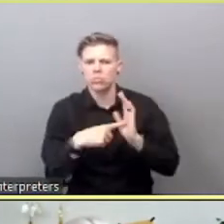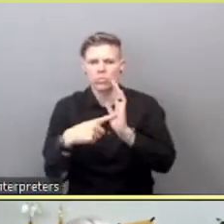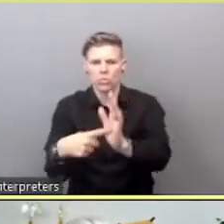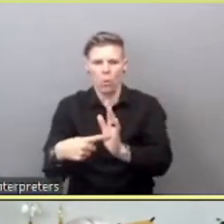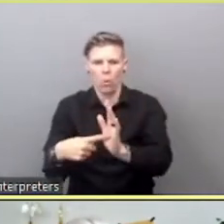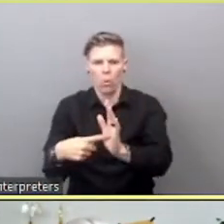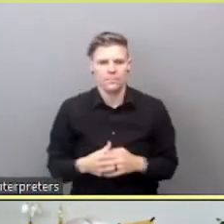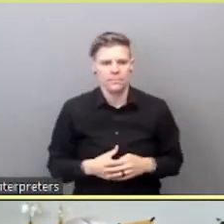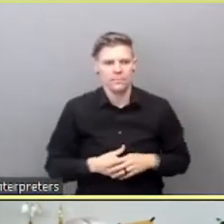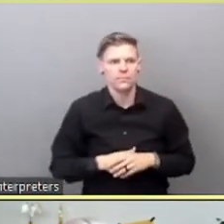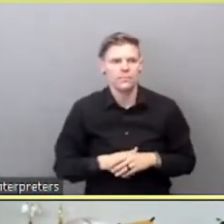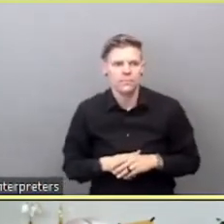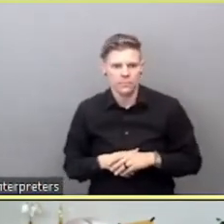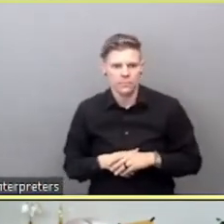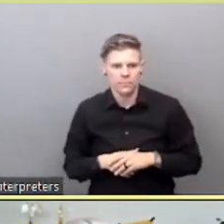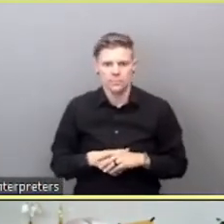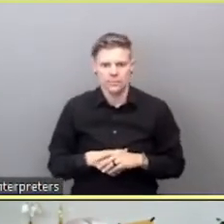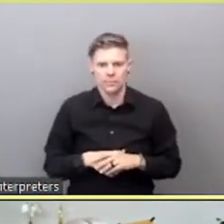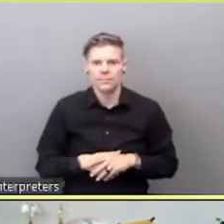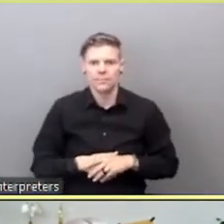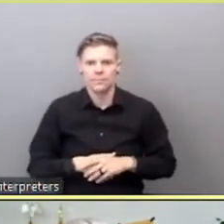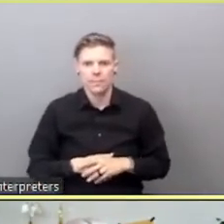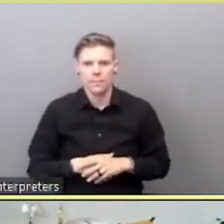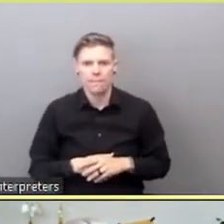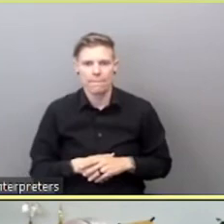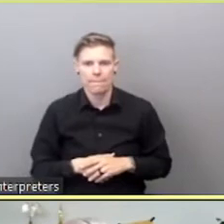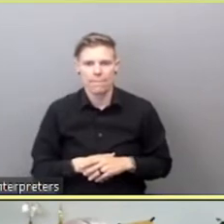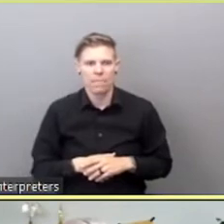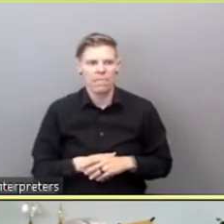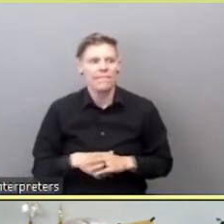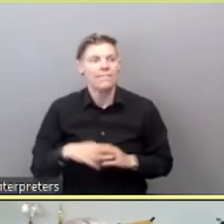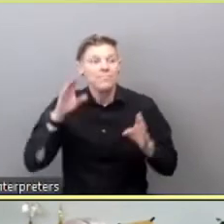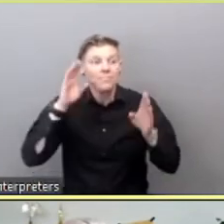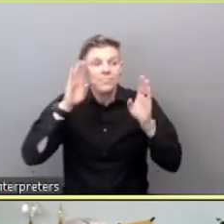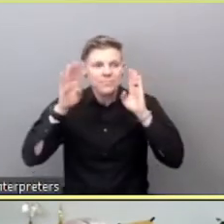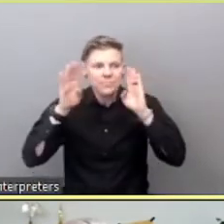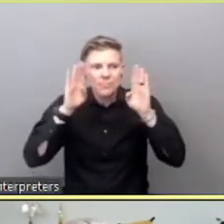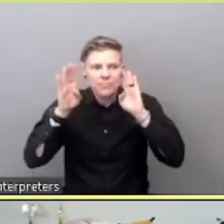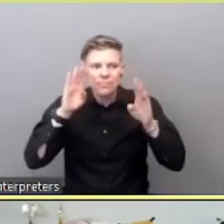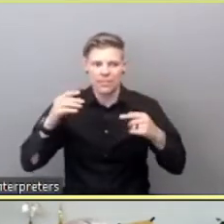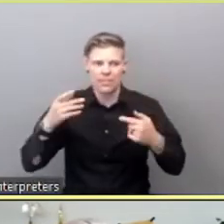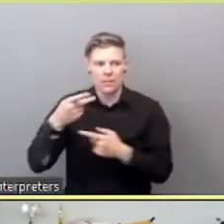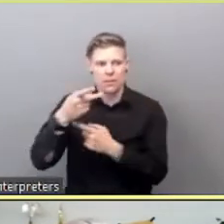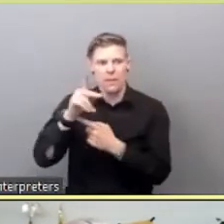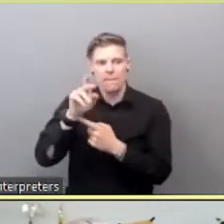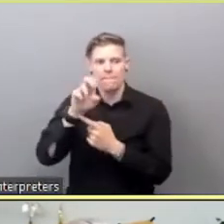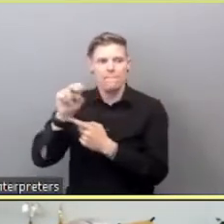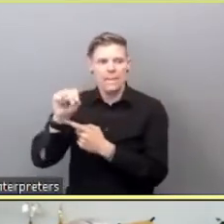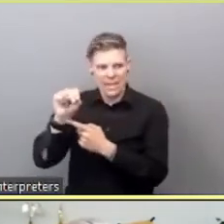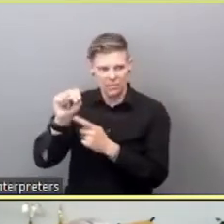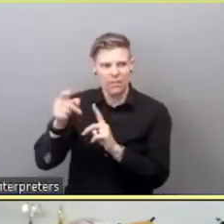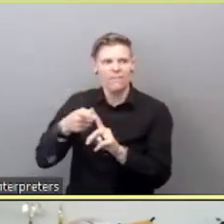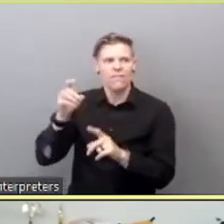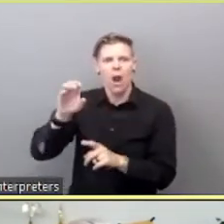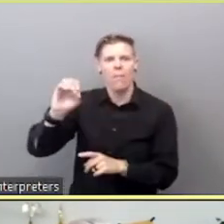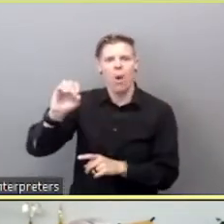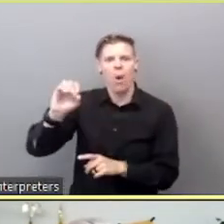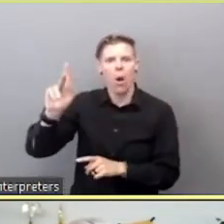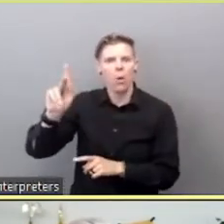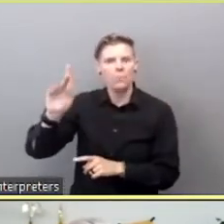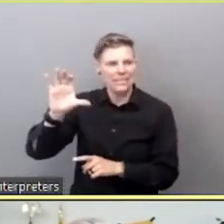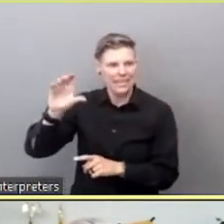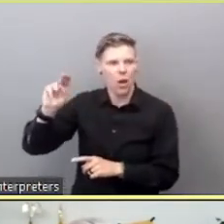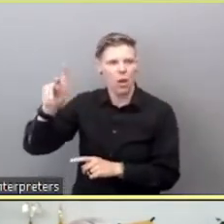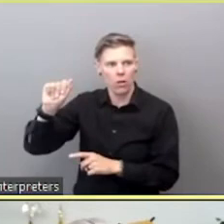clip. This is Ken Early of Oklahoma City, Elizabeth's dad. Ken's family and Ken were in